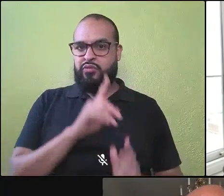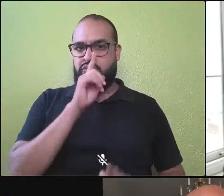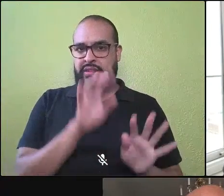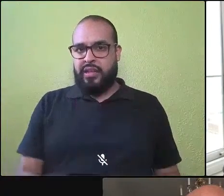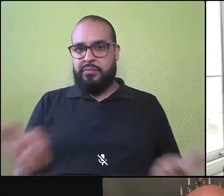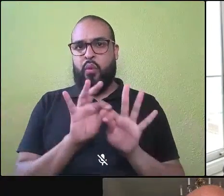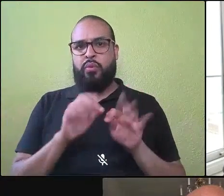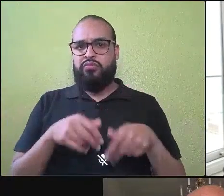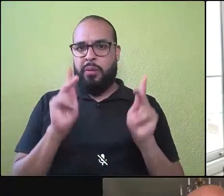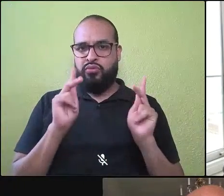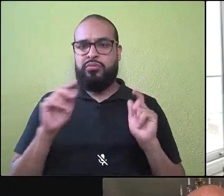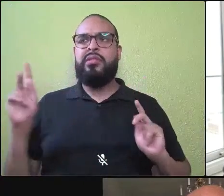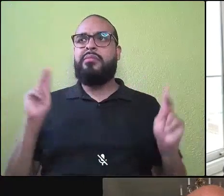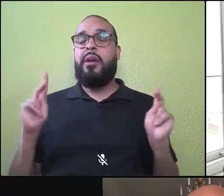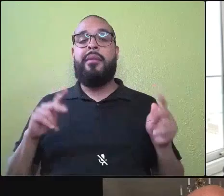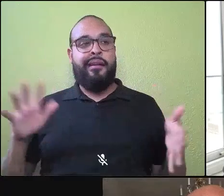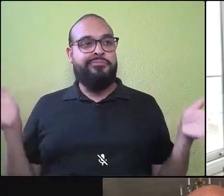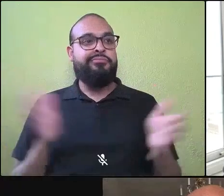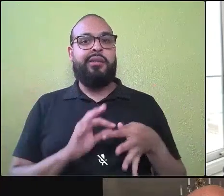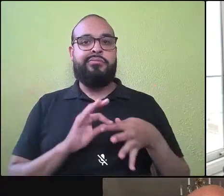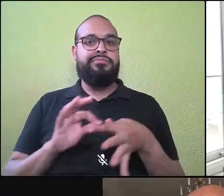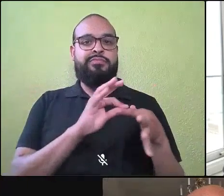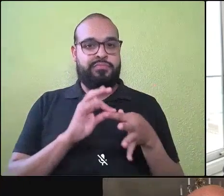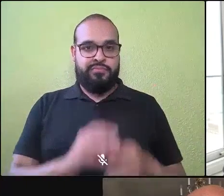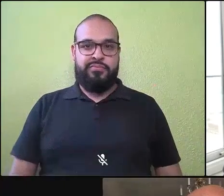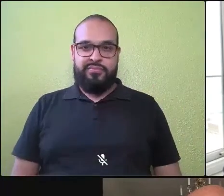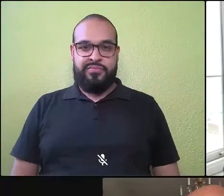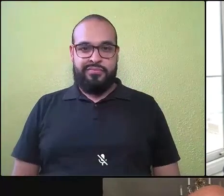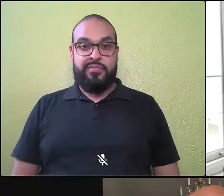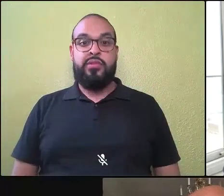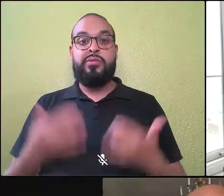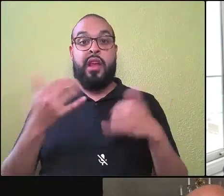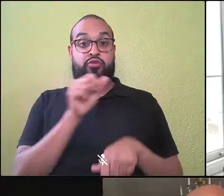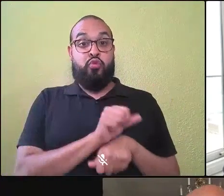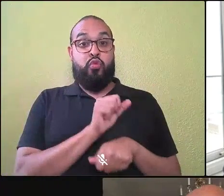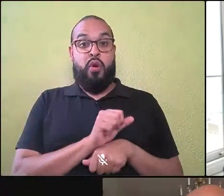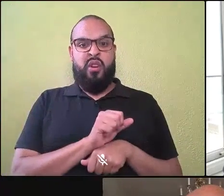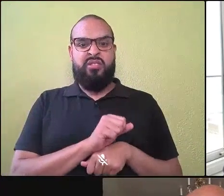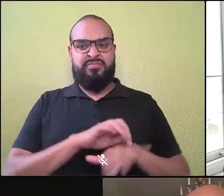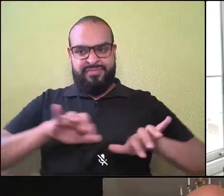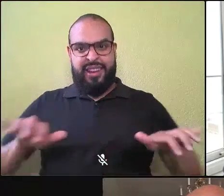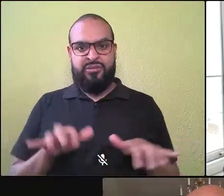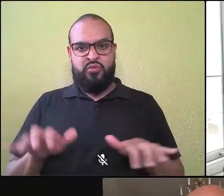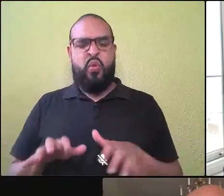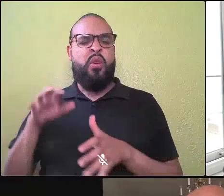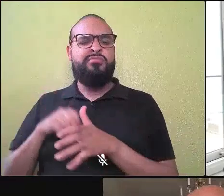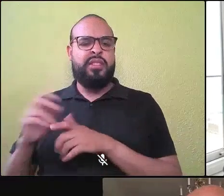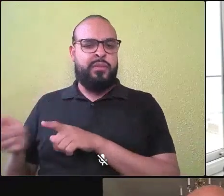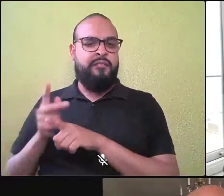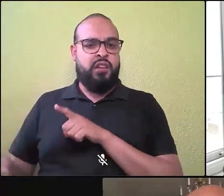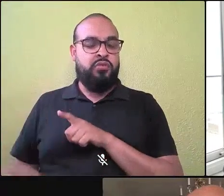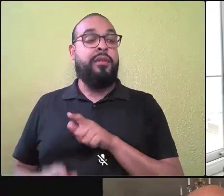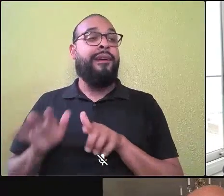sort of a big part of the work I do internally and the work I do outside, and really sort of thinking about the ways in which I merge all those things